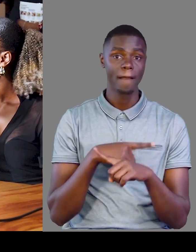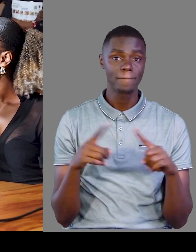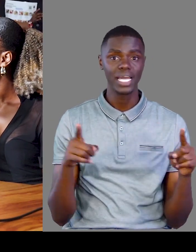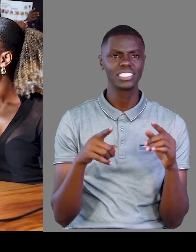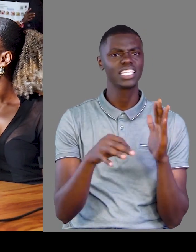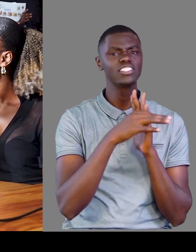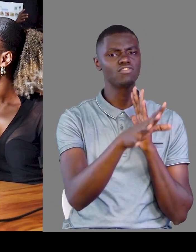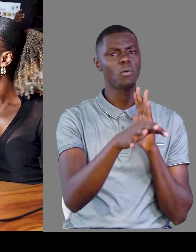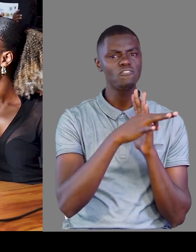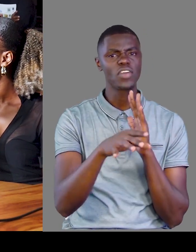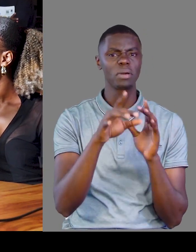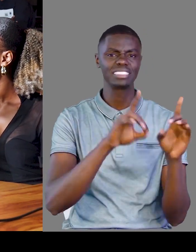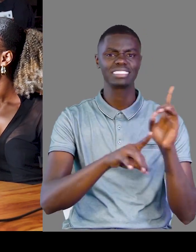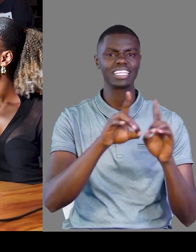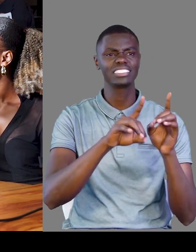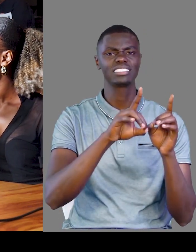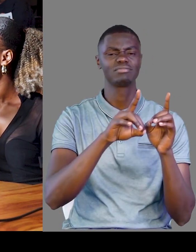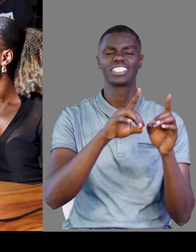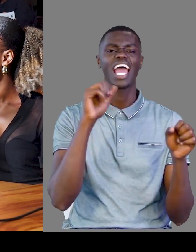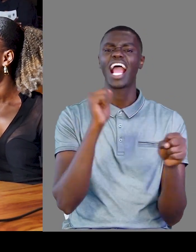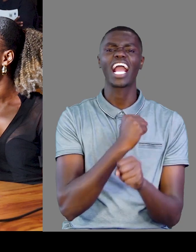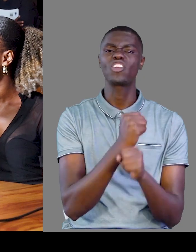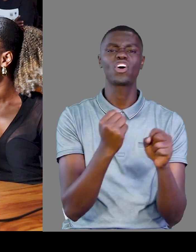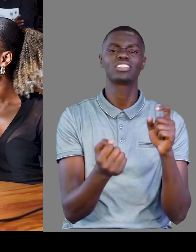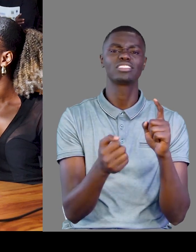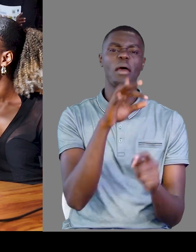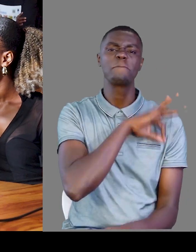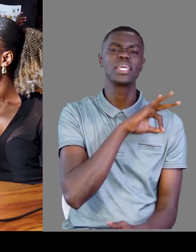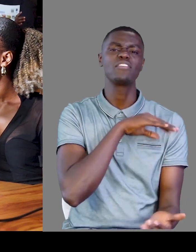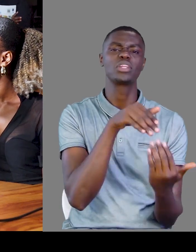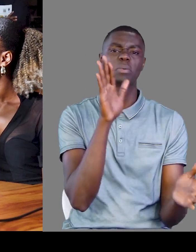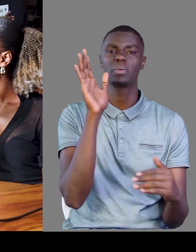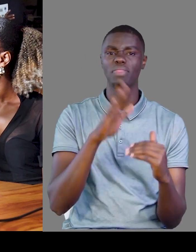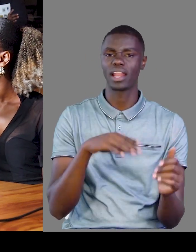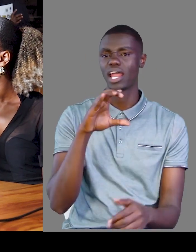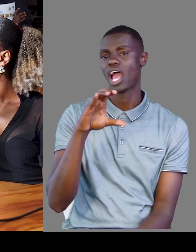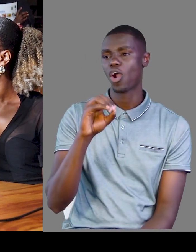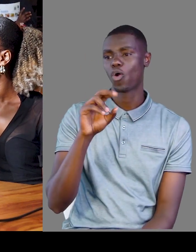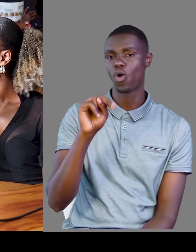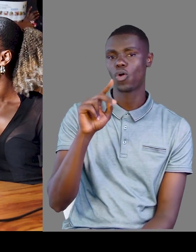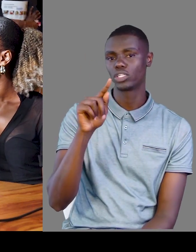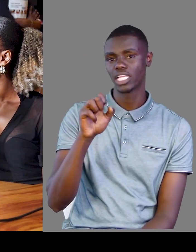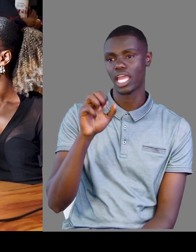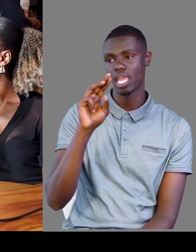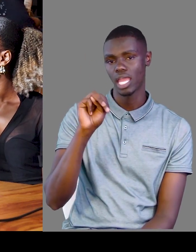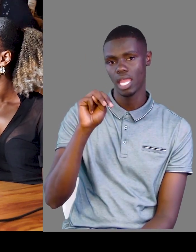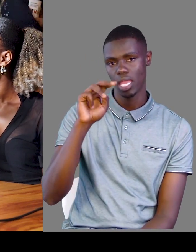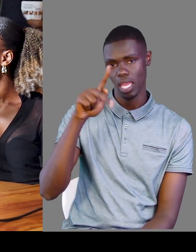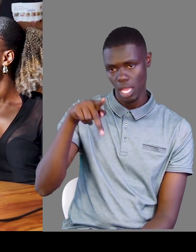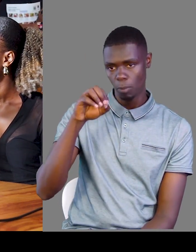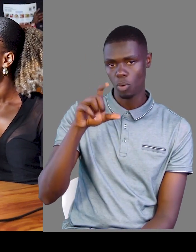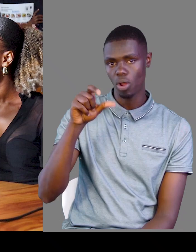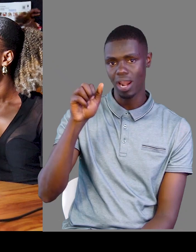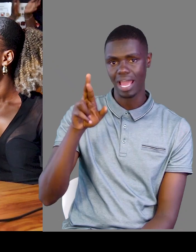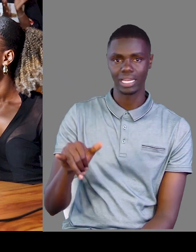popular dance hasta kupeleka mbali kama contemporary. Contemporary ina include ballet na I think